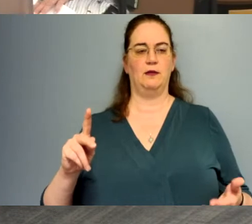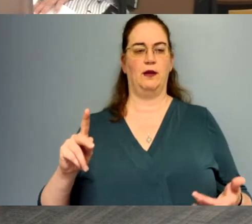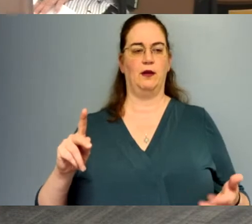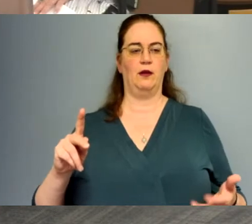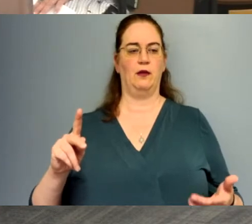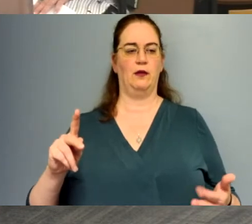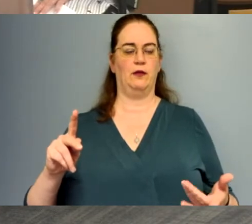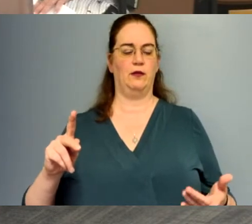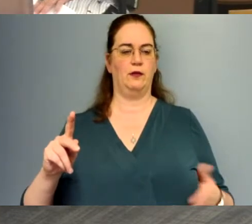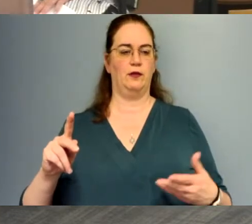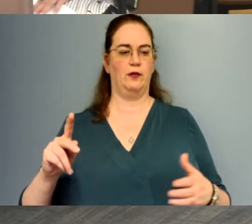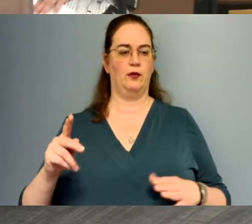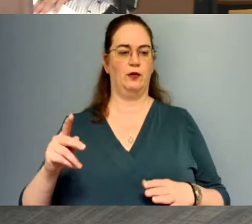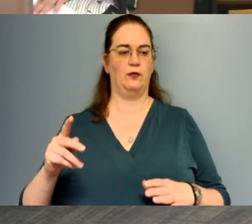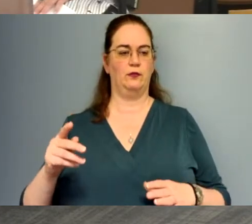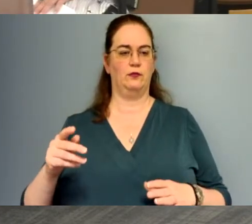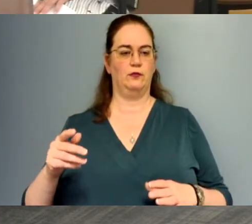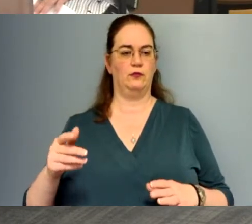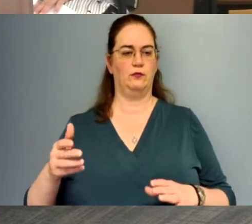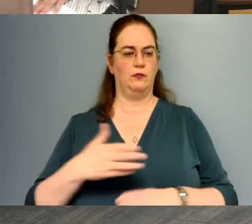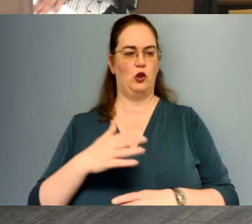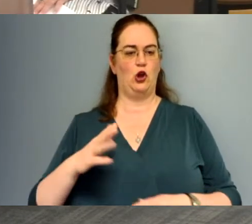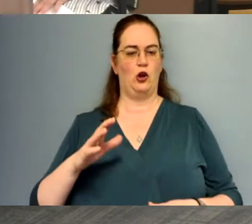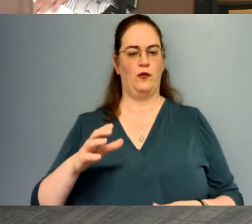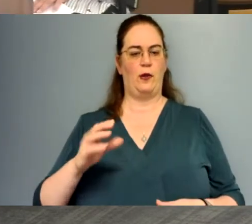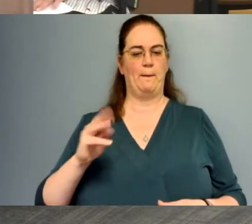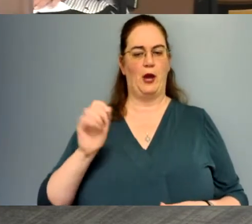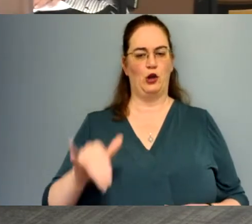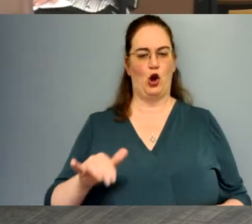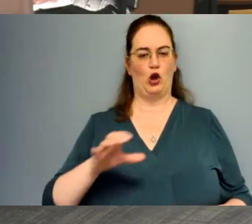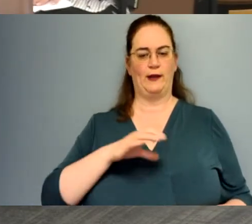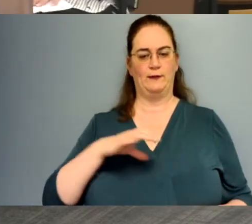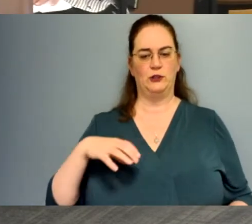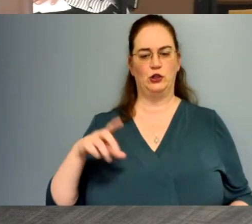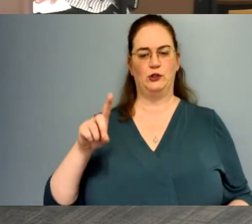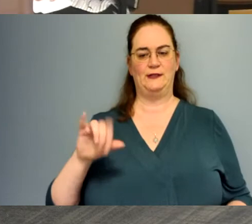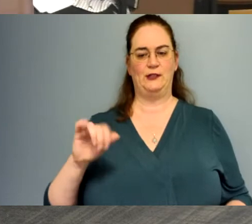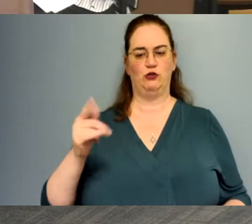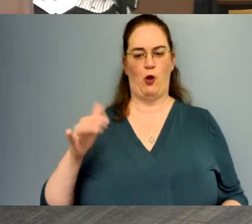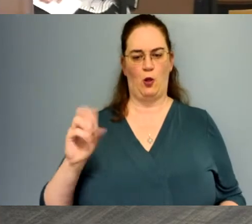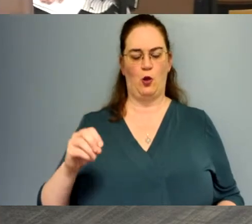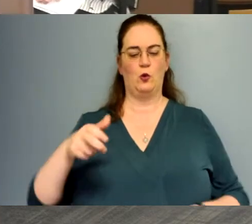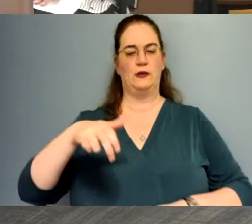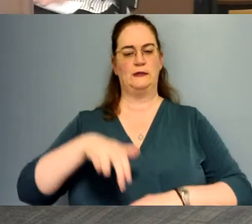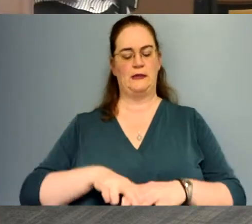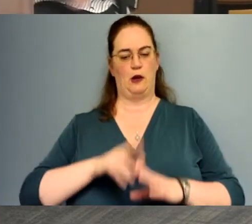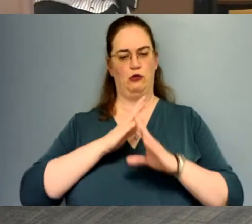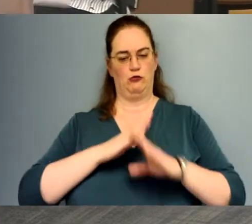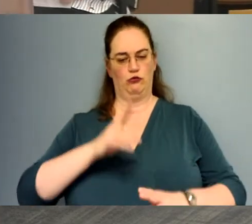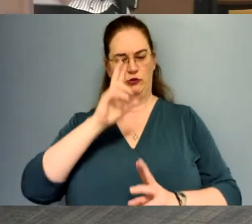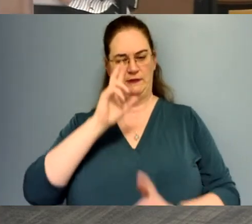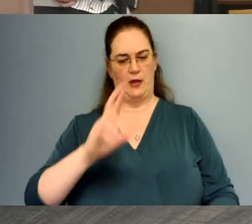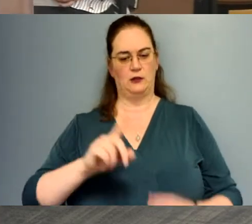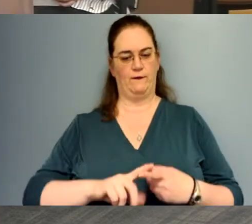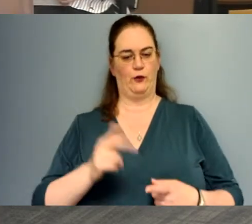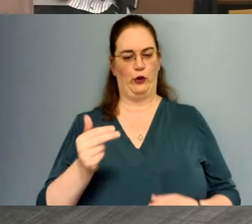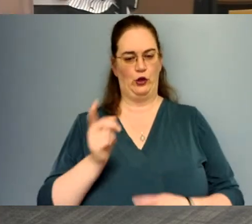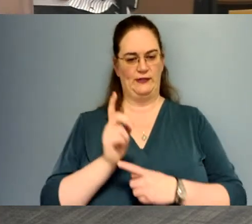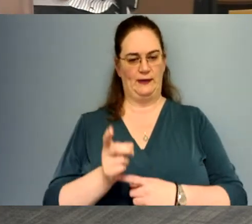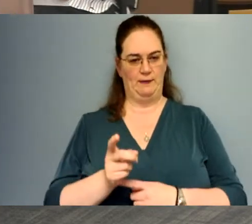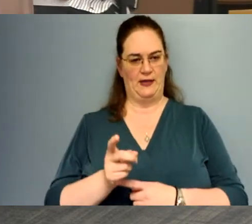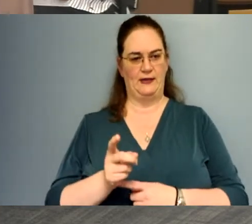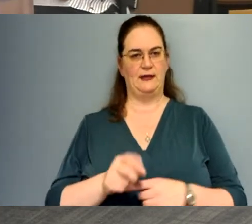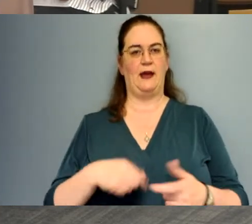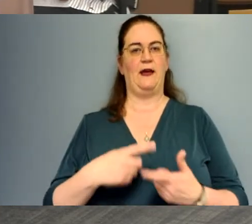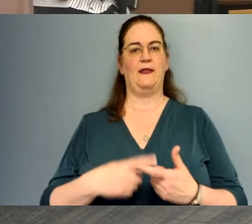preview. And Minority Commissioner DiGirolamo sat respectfully for 13 minutes and